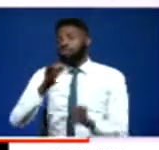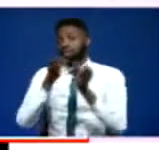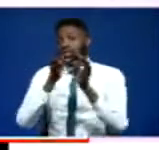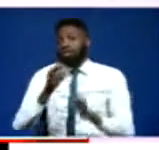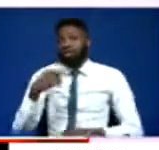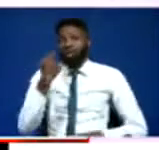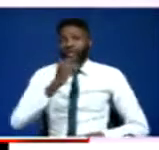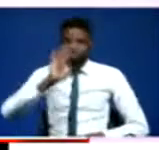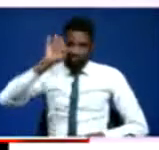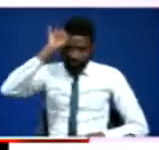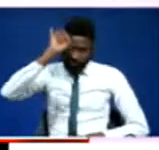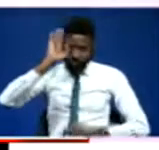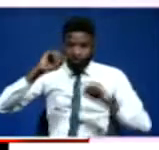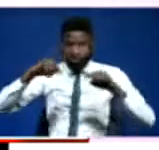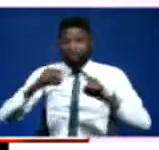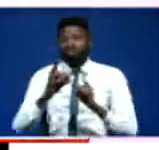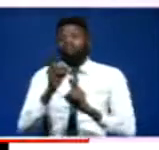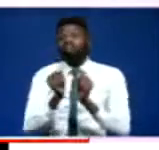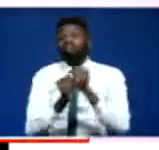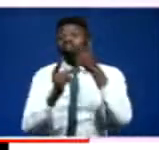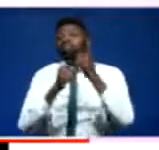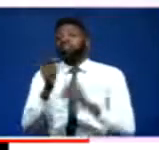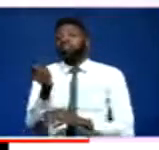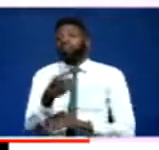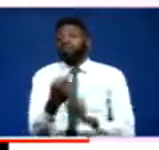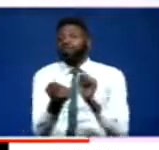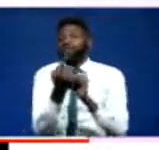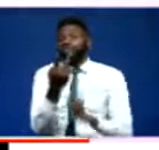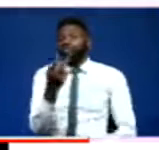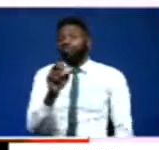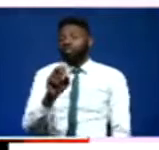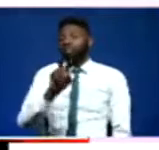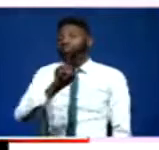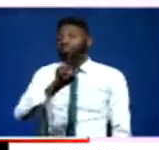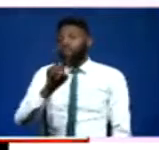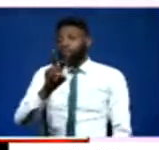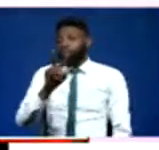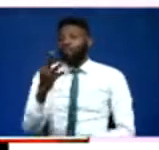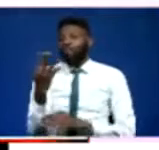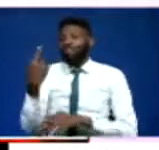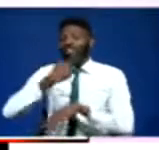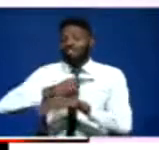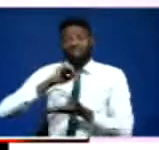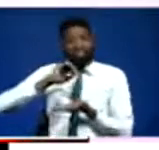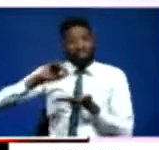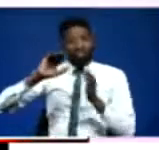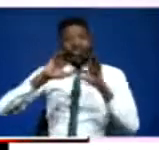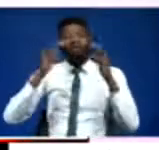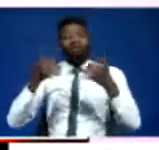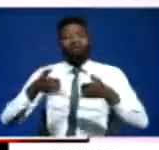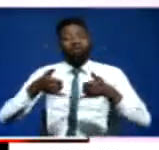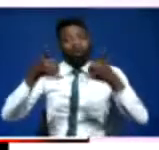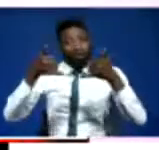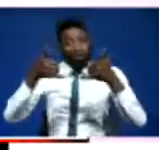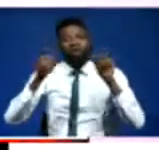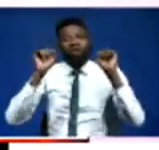is the 16th day in the month of November, 2022. 4 days to the World Cup. Let's interact on all our social media platforms at